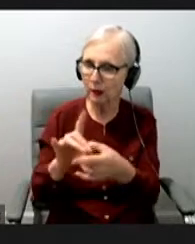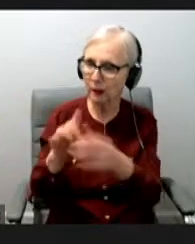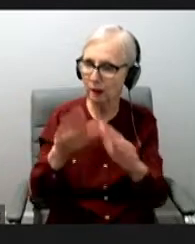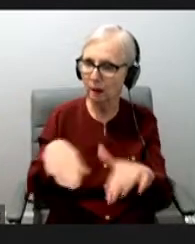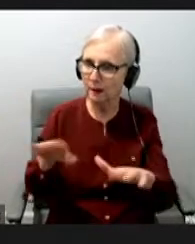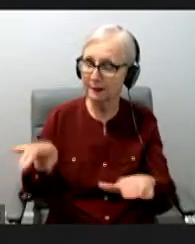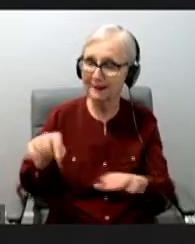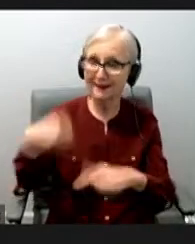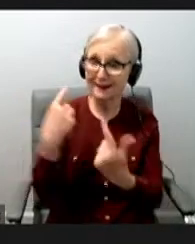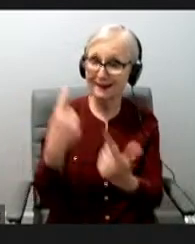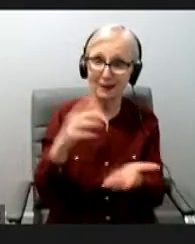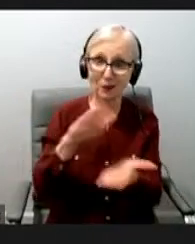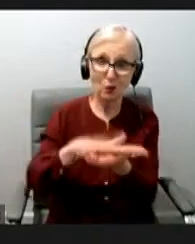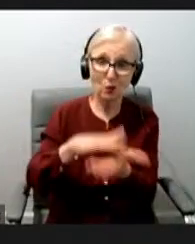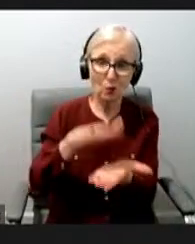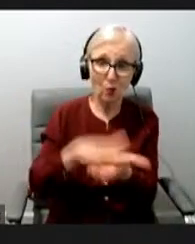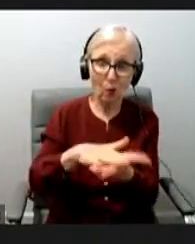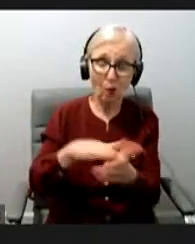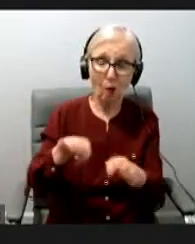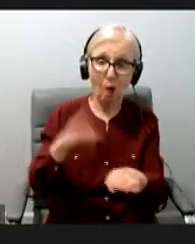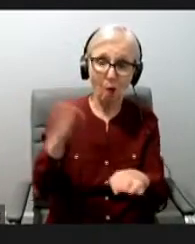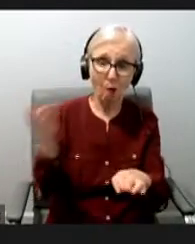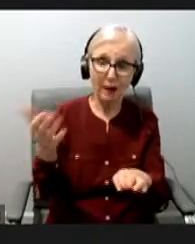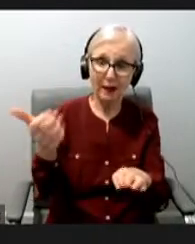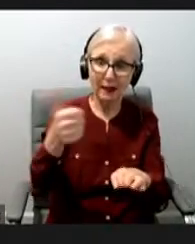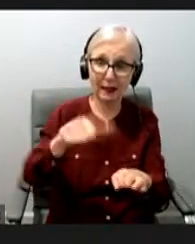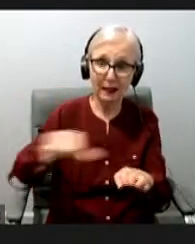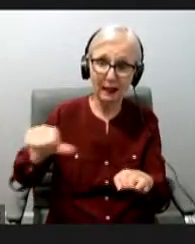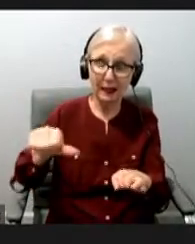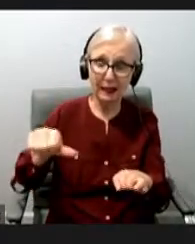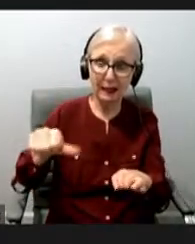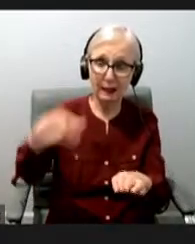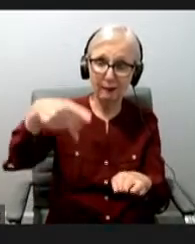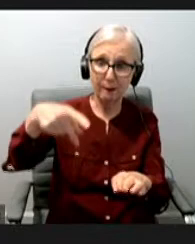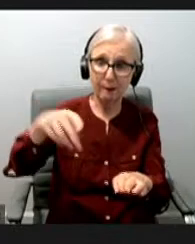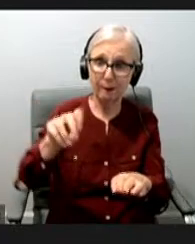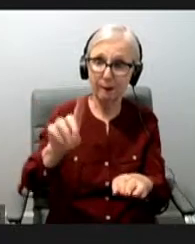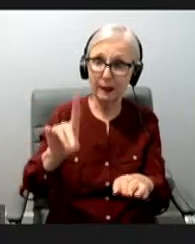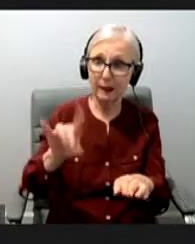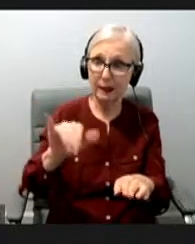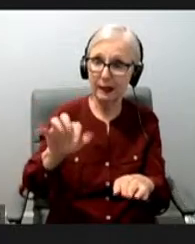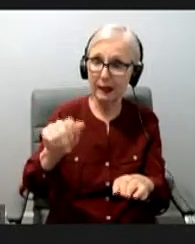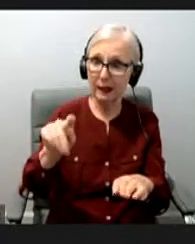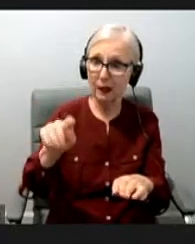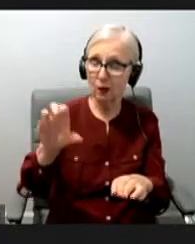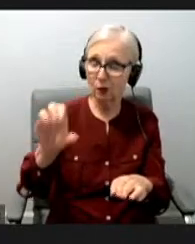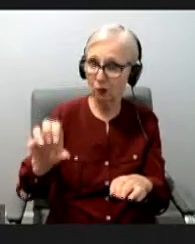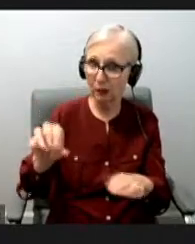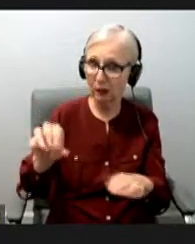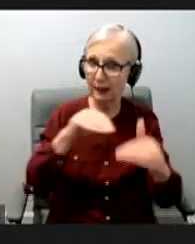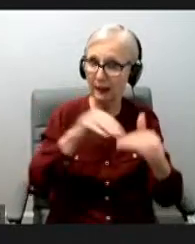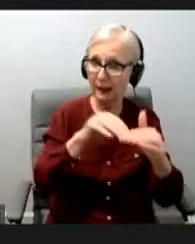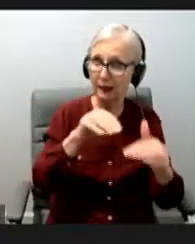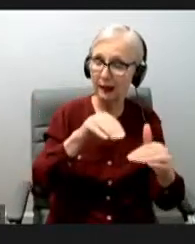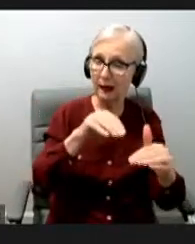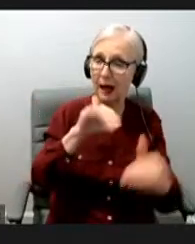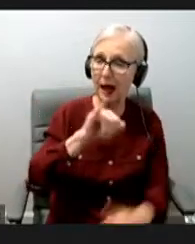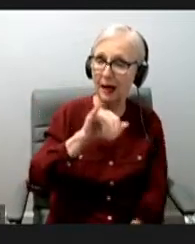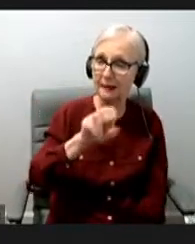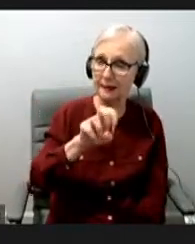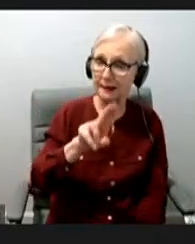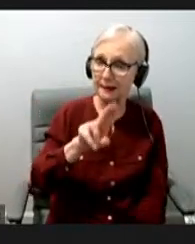school opened, have there been any pediatric fatalities or pediatric ICU admissions? And I want to make sure I'm getting